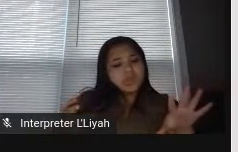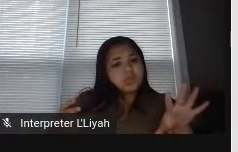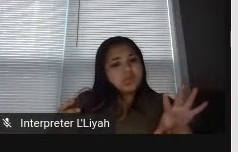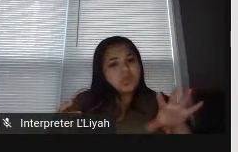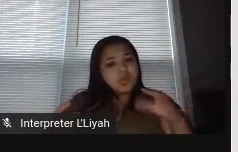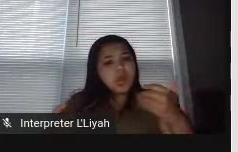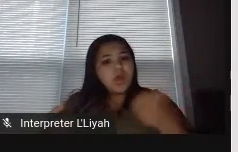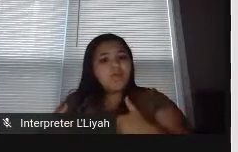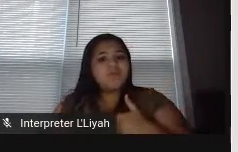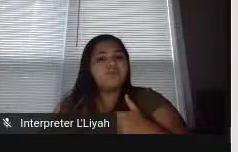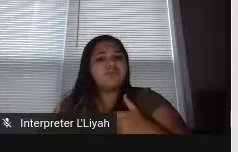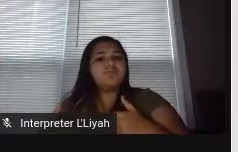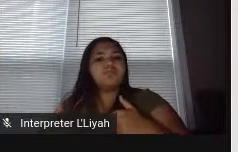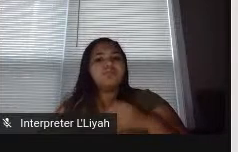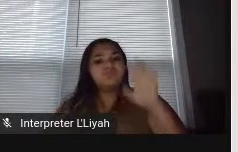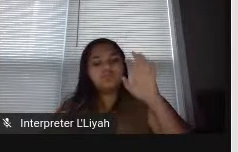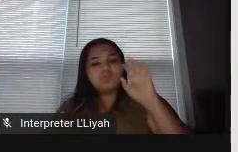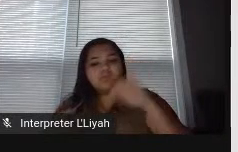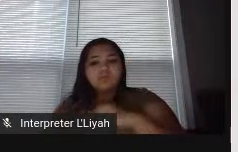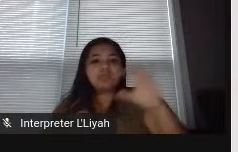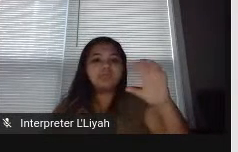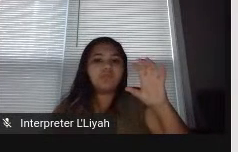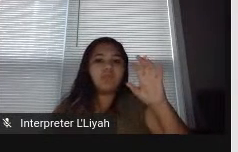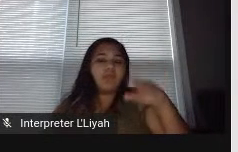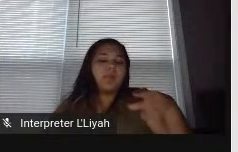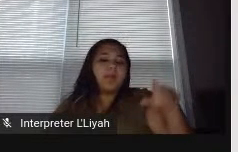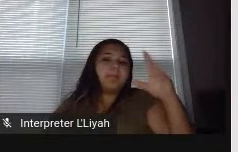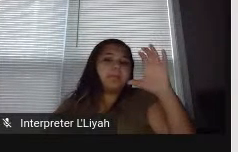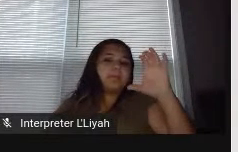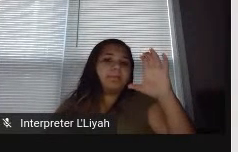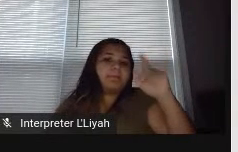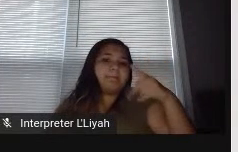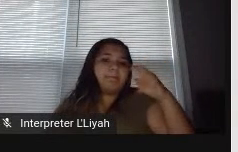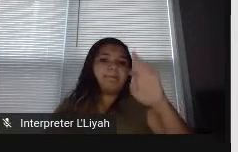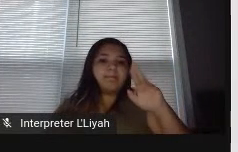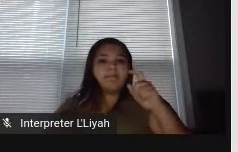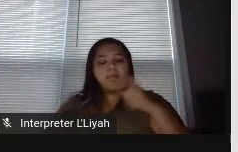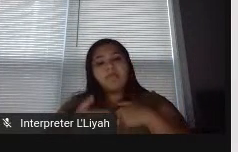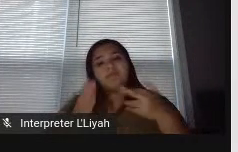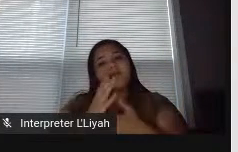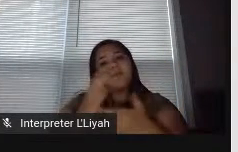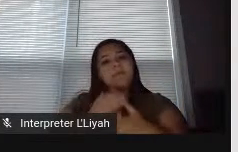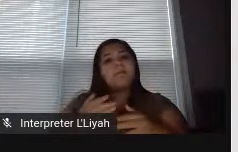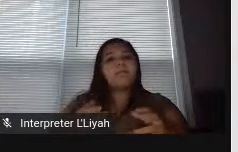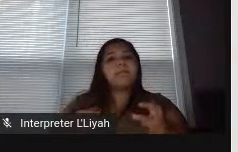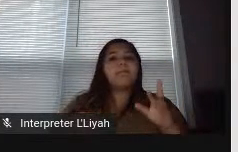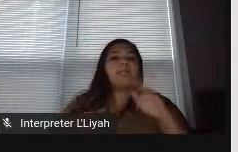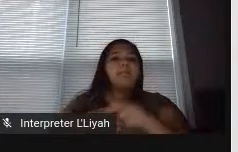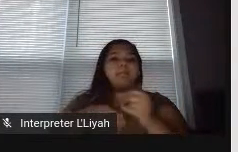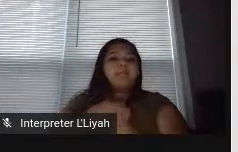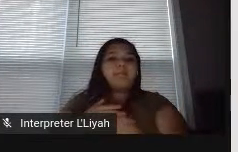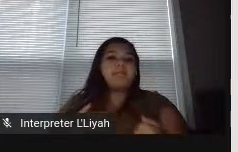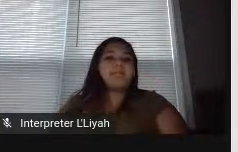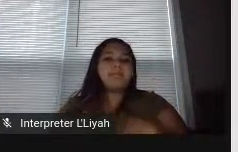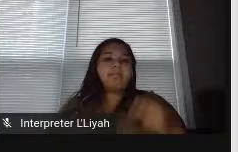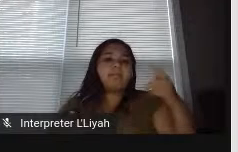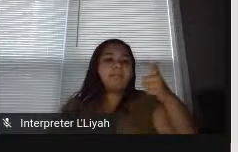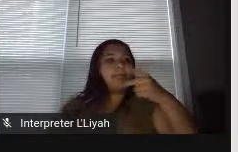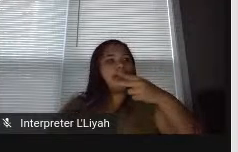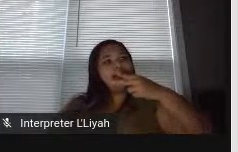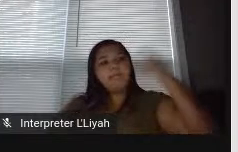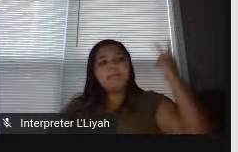were in the SPED program, you had your students that was in the resource program, and you had your Quest students that were your